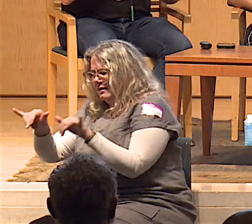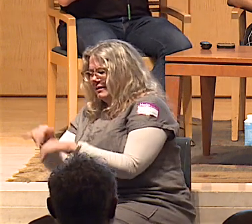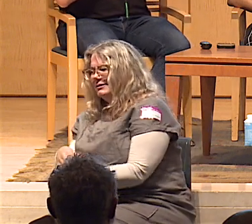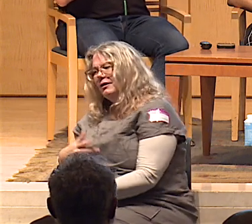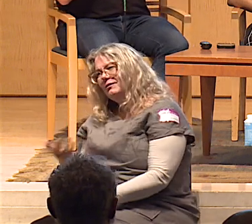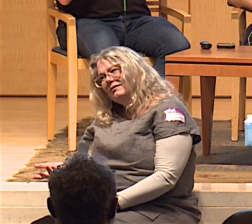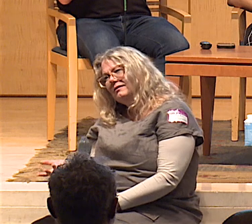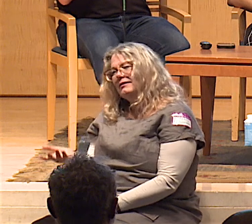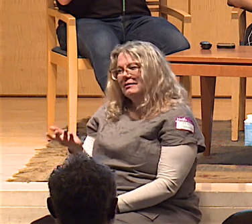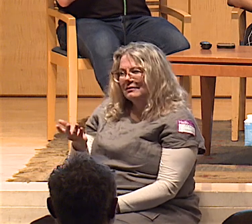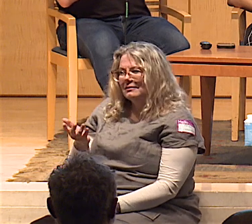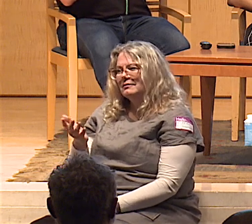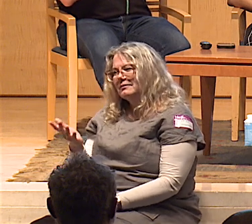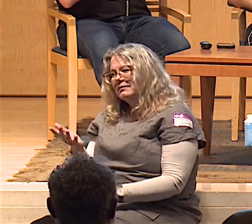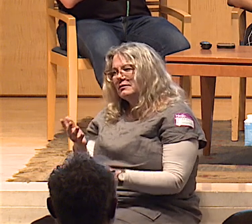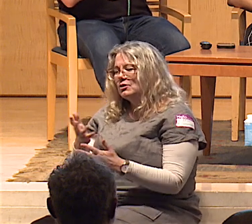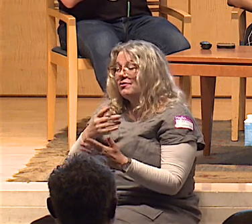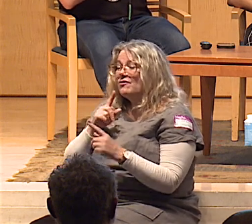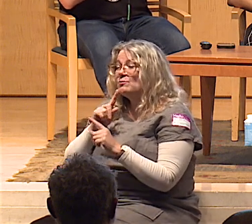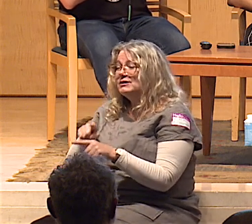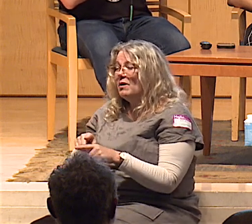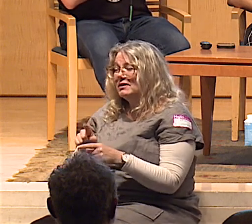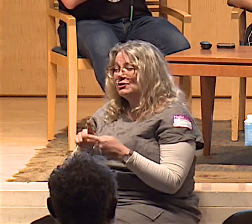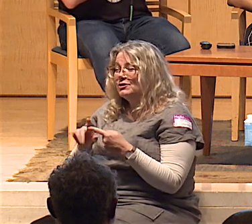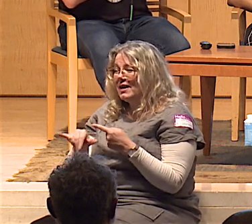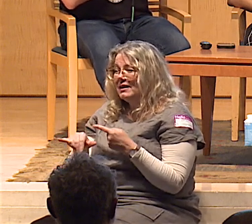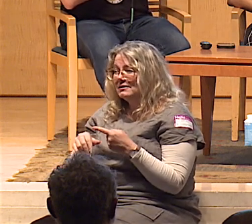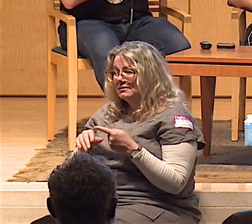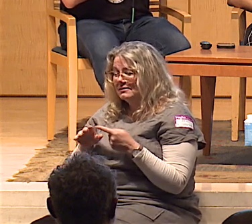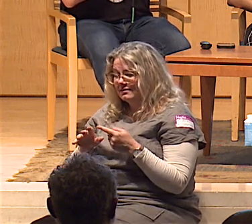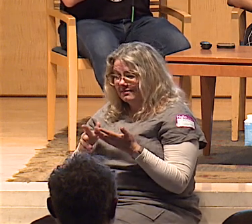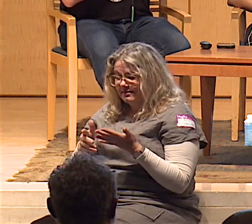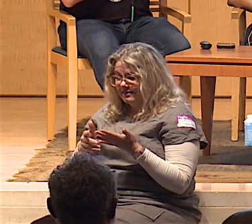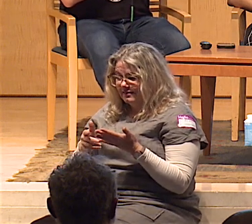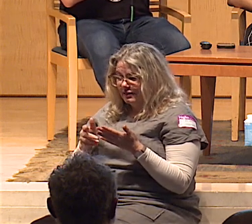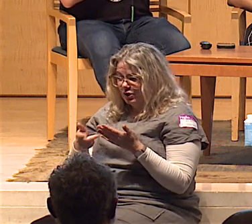Yeah, and so the sort of response then would be, okay, do you sort of shoehorn,